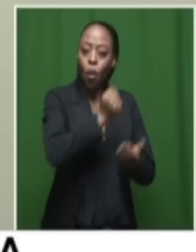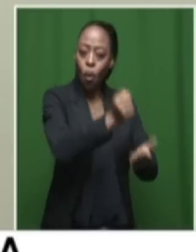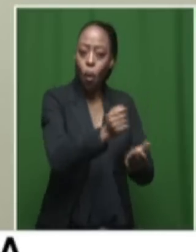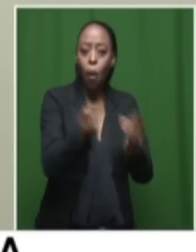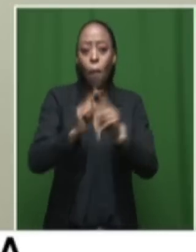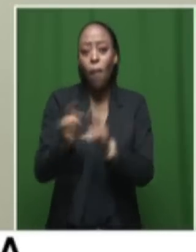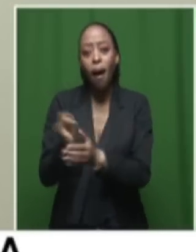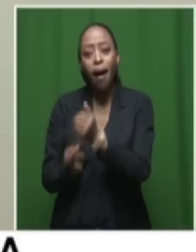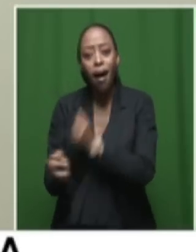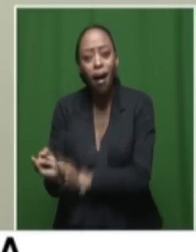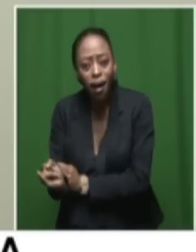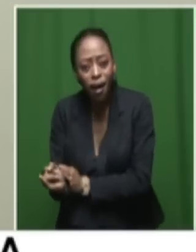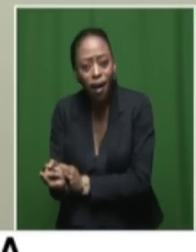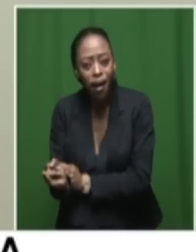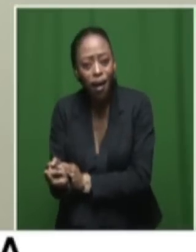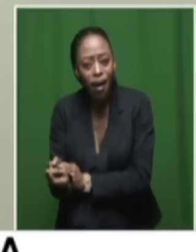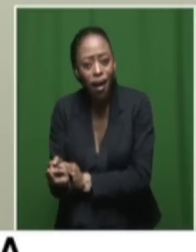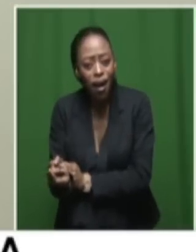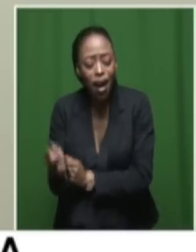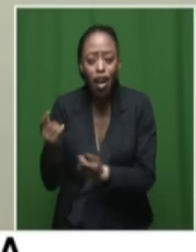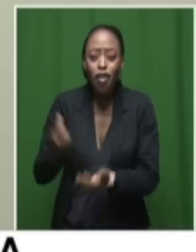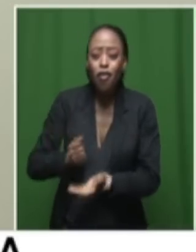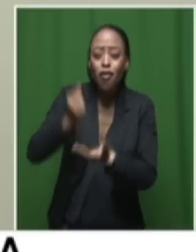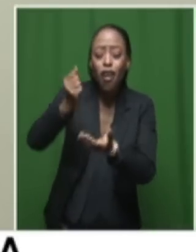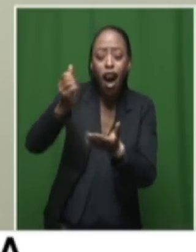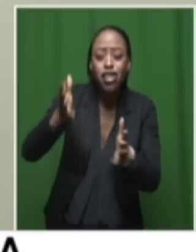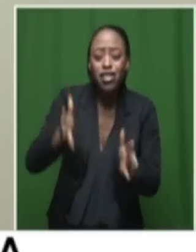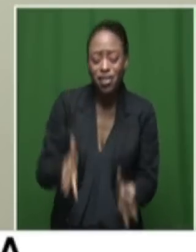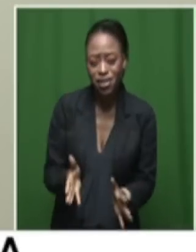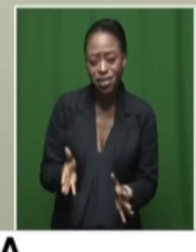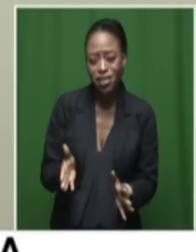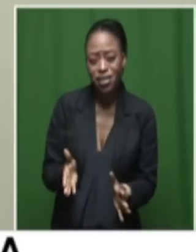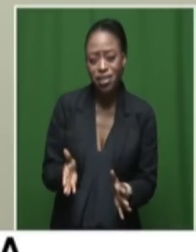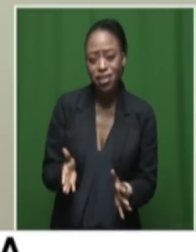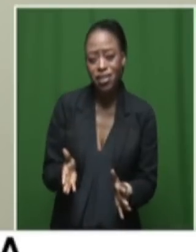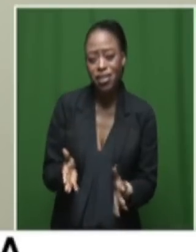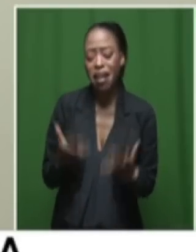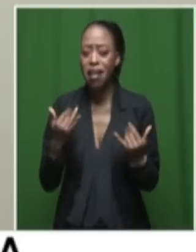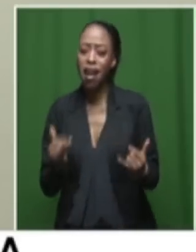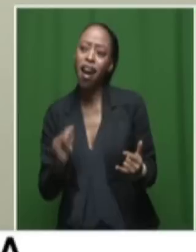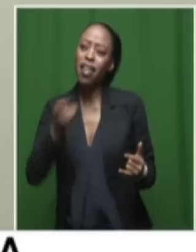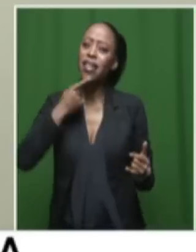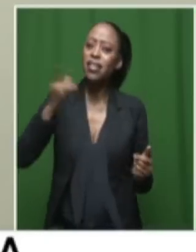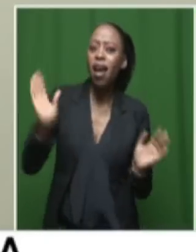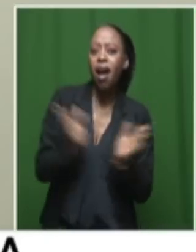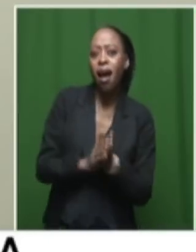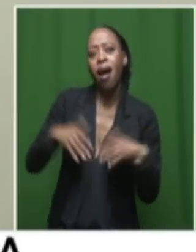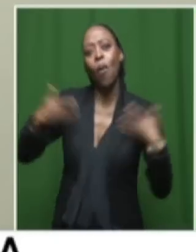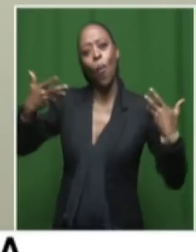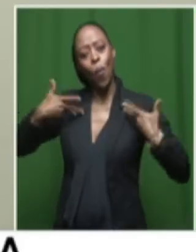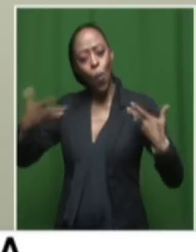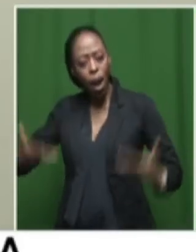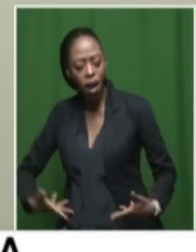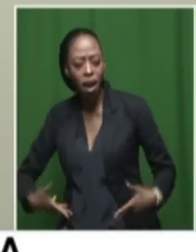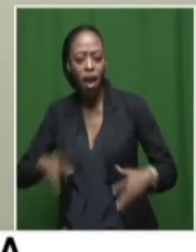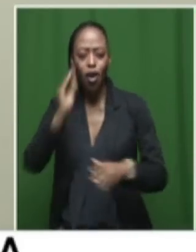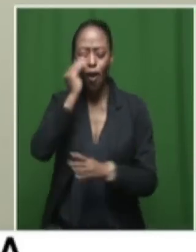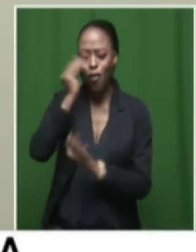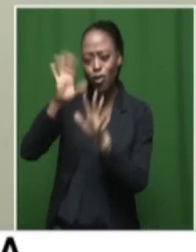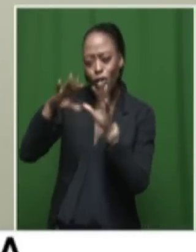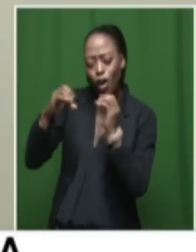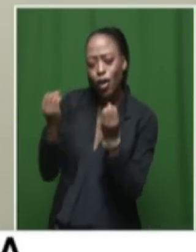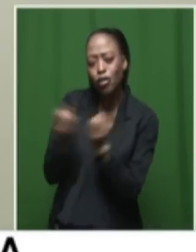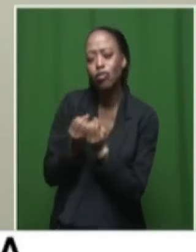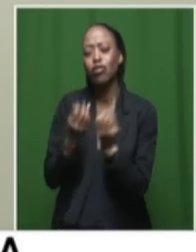independent or so-called independent publications are parading themselves around as if they are somehow, able